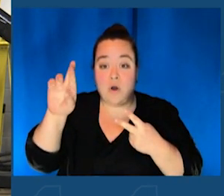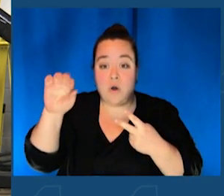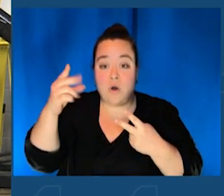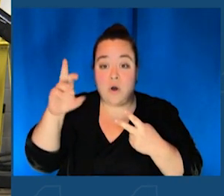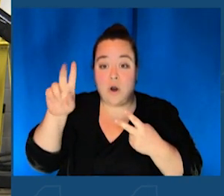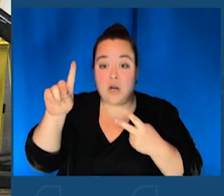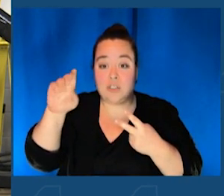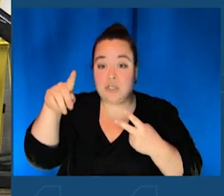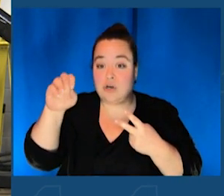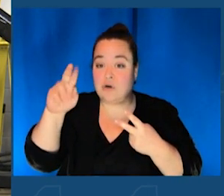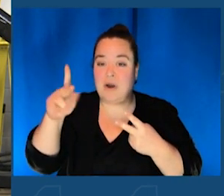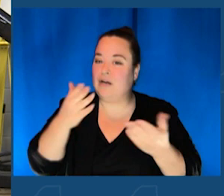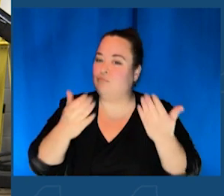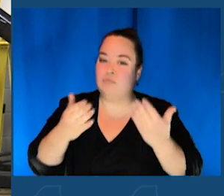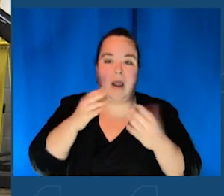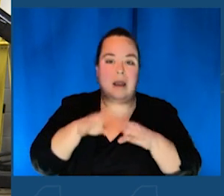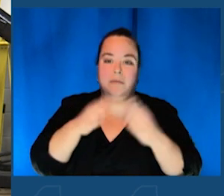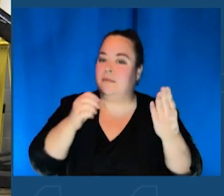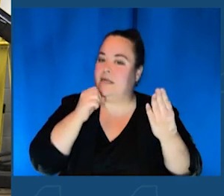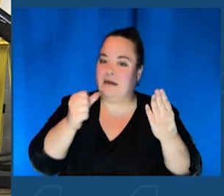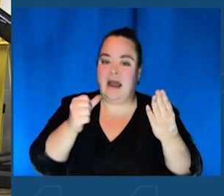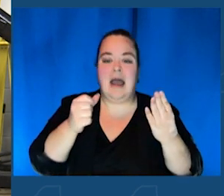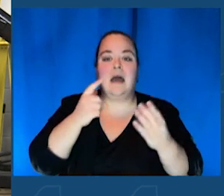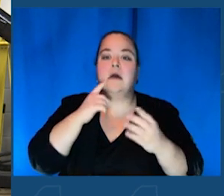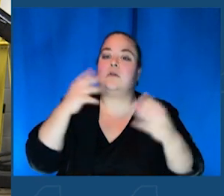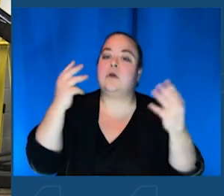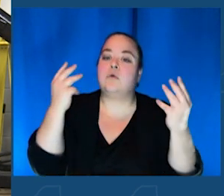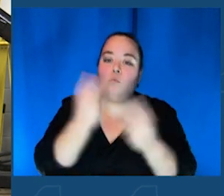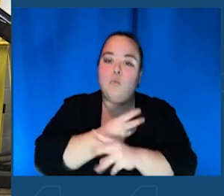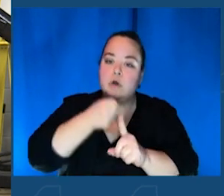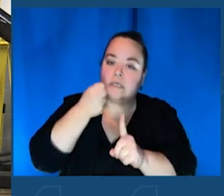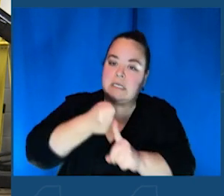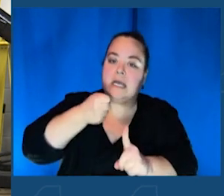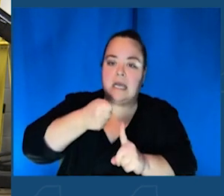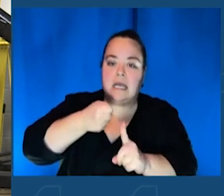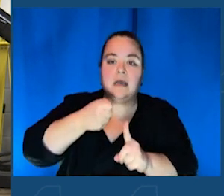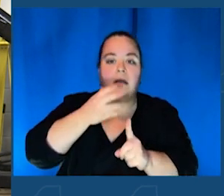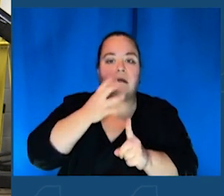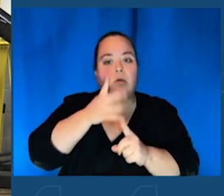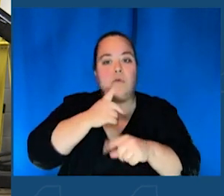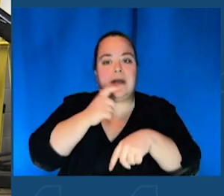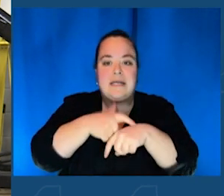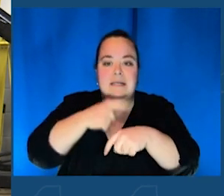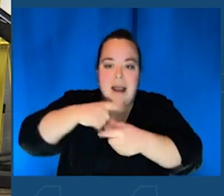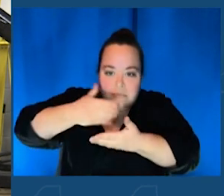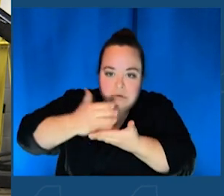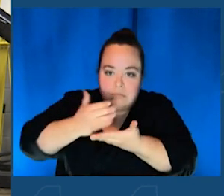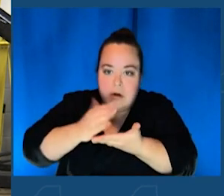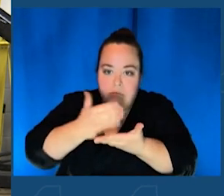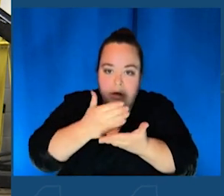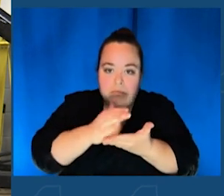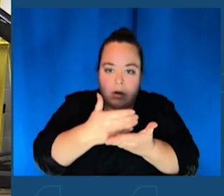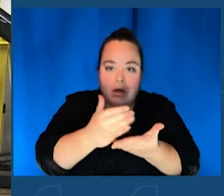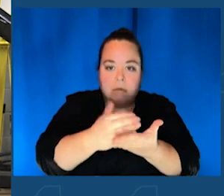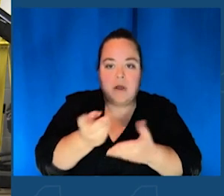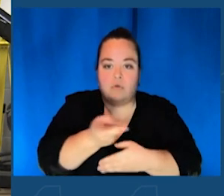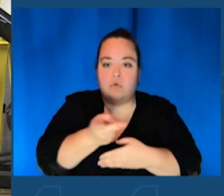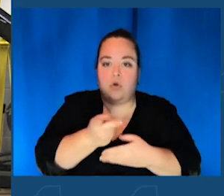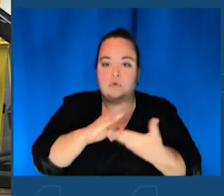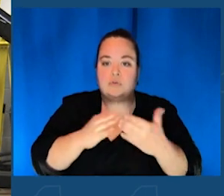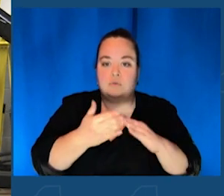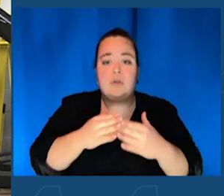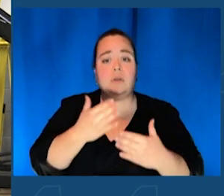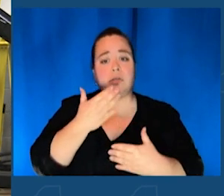hit, and it's going to take some time to get through those communities. Good progress has been made by our Department of Public